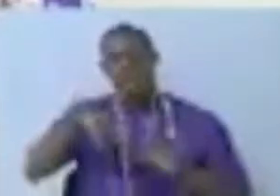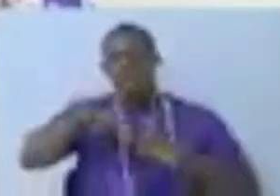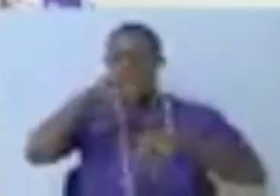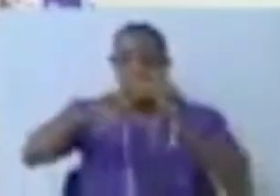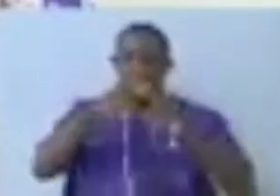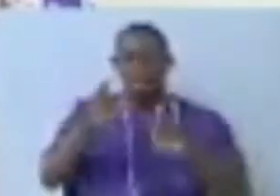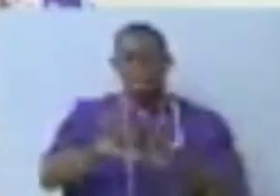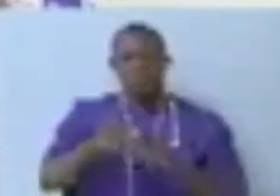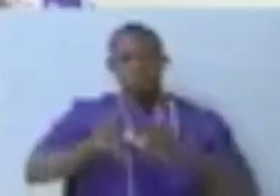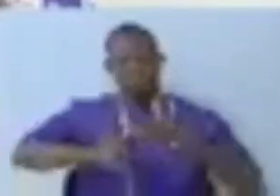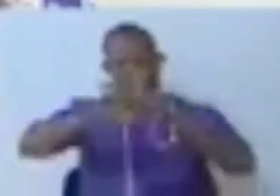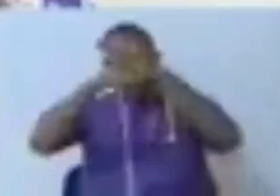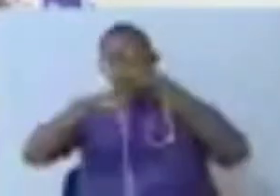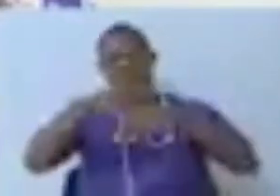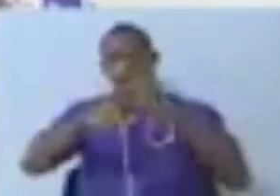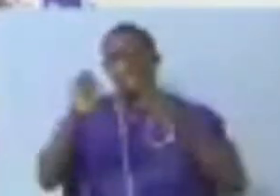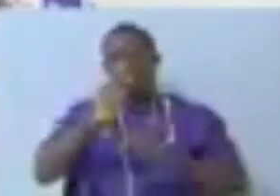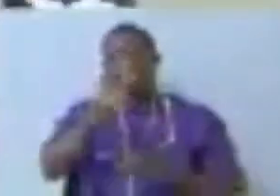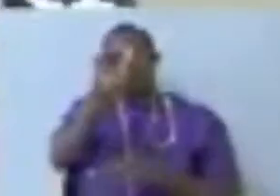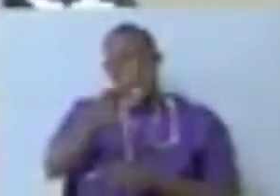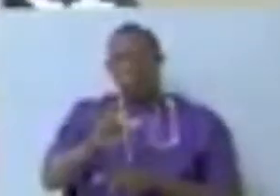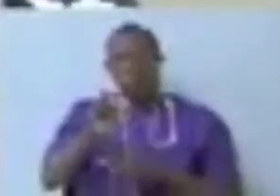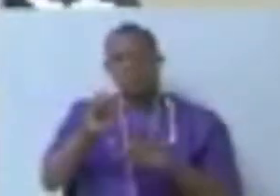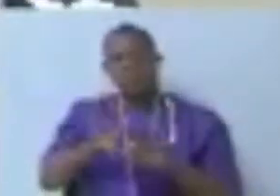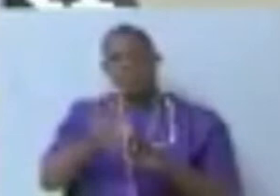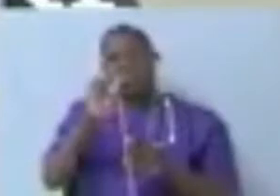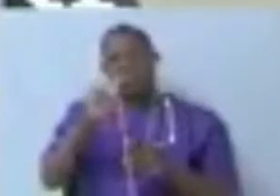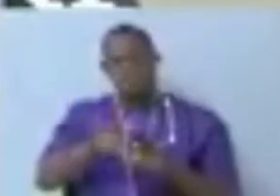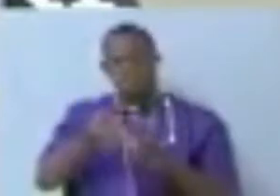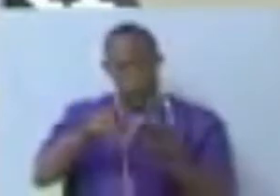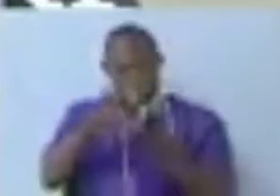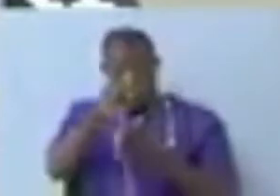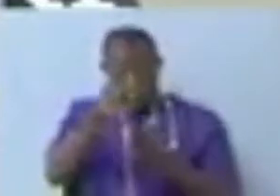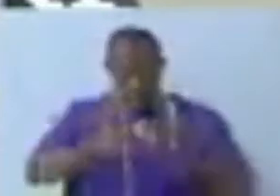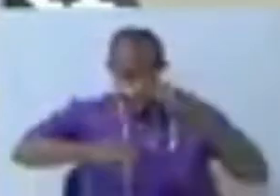the justification. So you justified it?